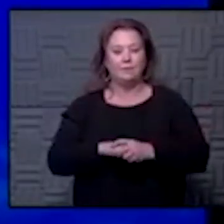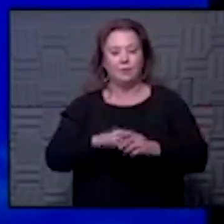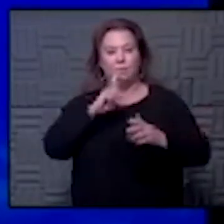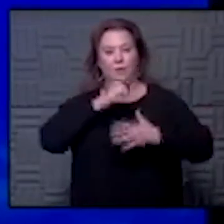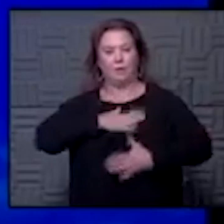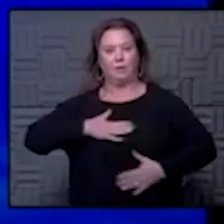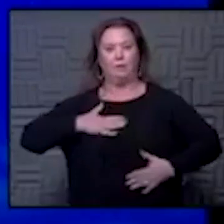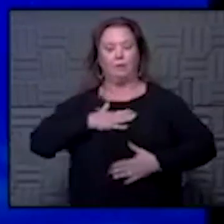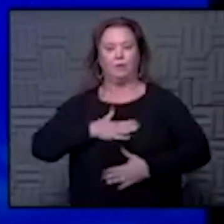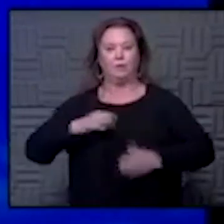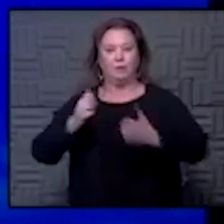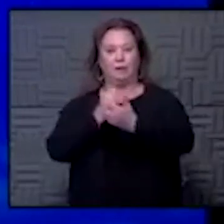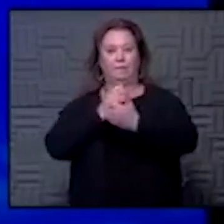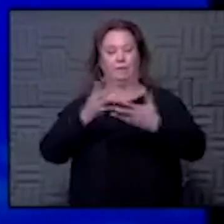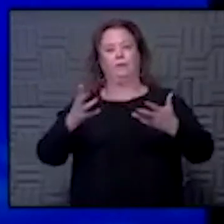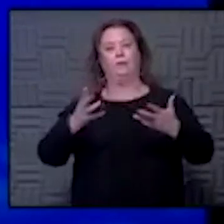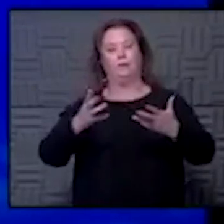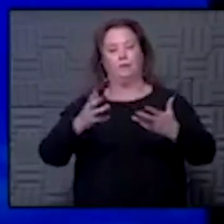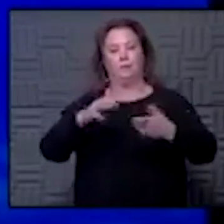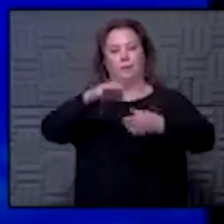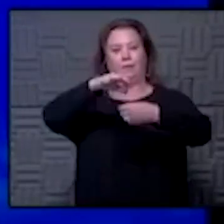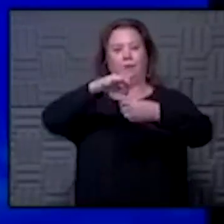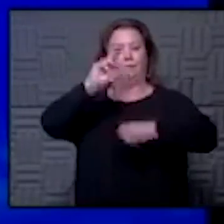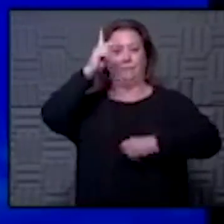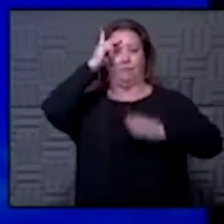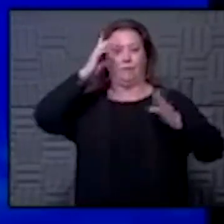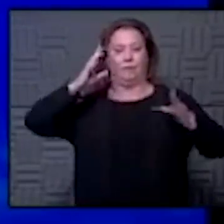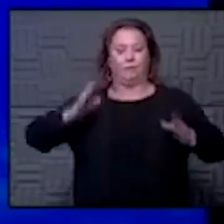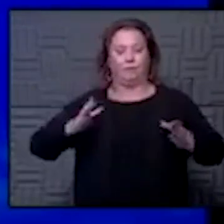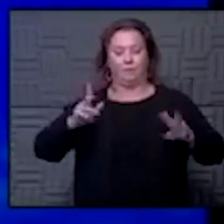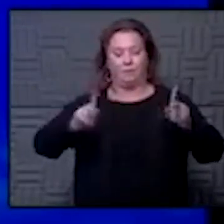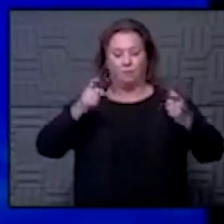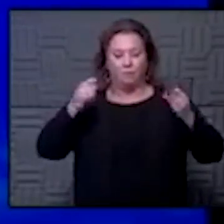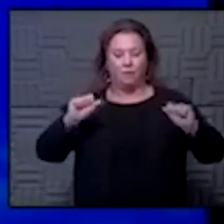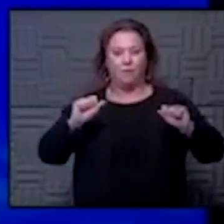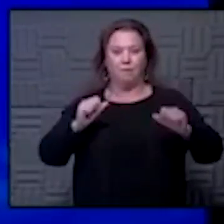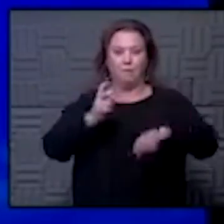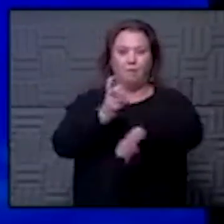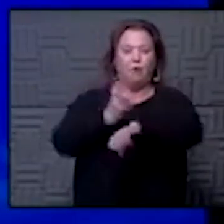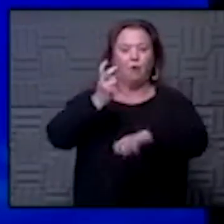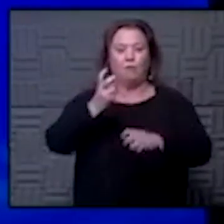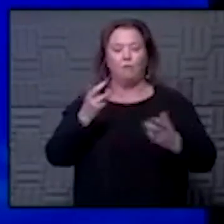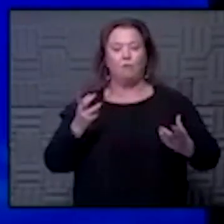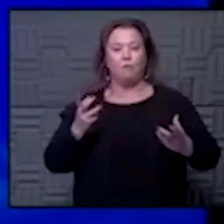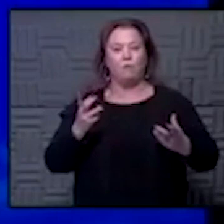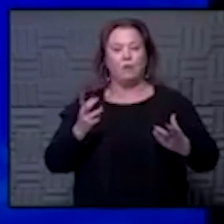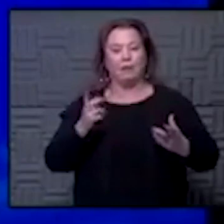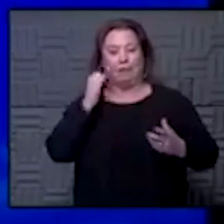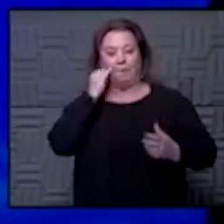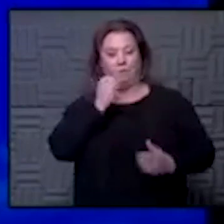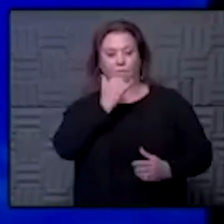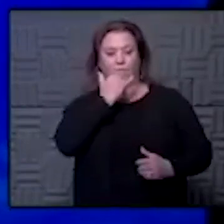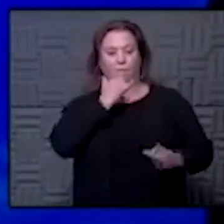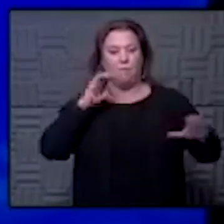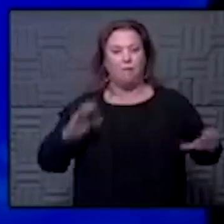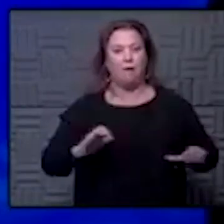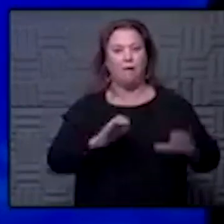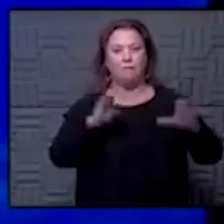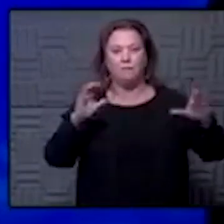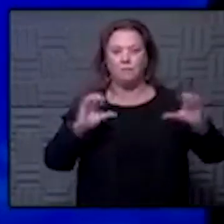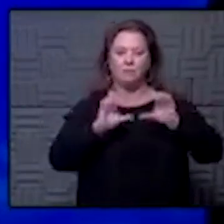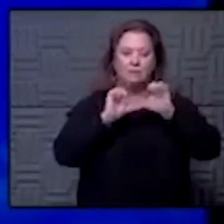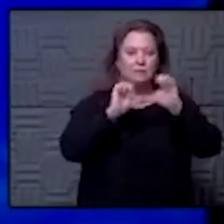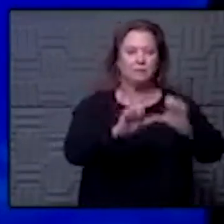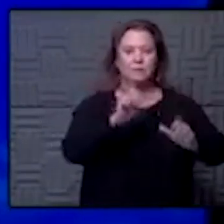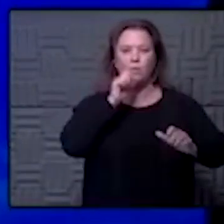really appreciate all these steps that have been taken by the elected officials and folks trying to double down on their efforts, because if the wrong actions continue or we don't take